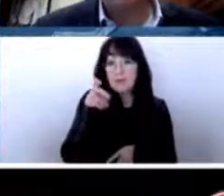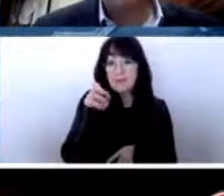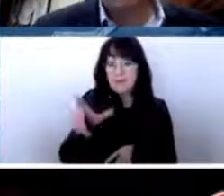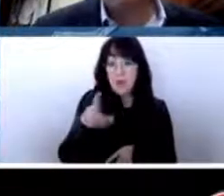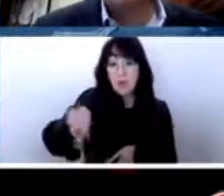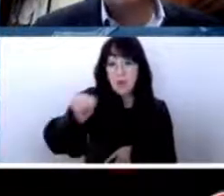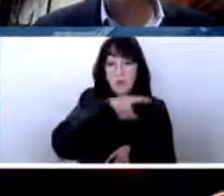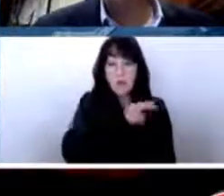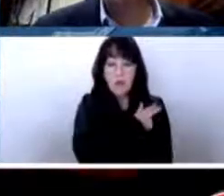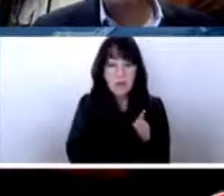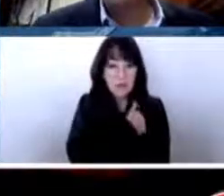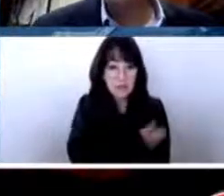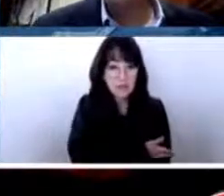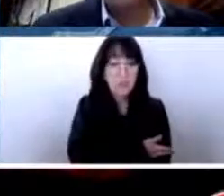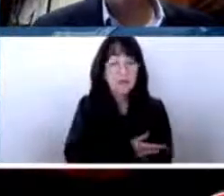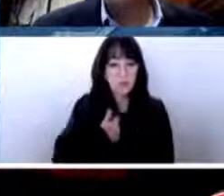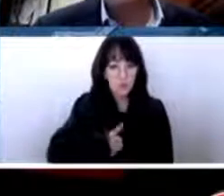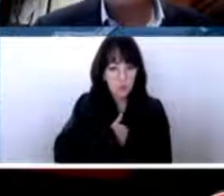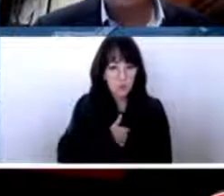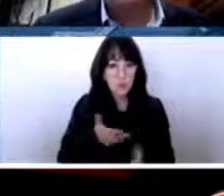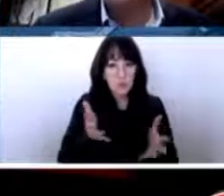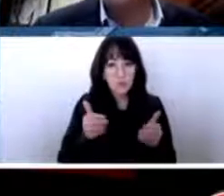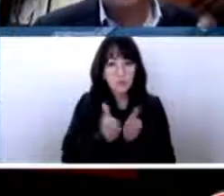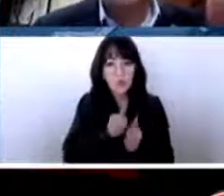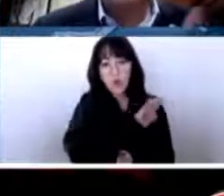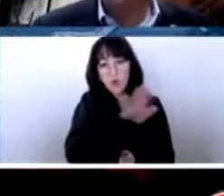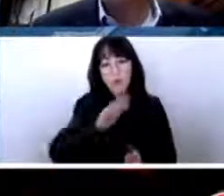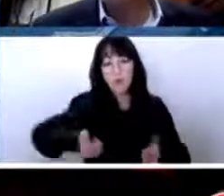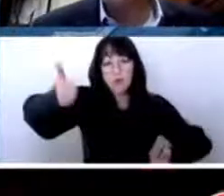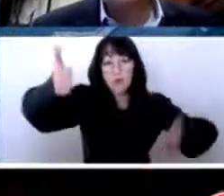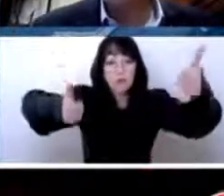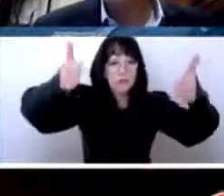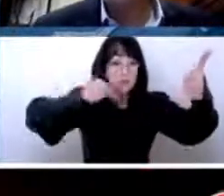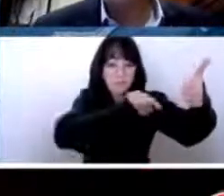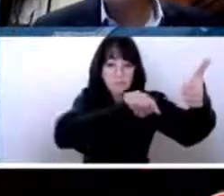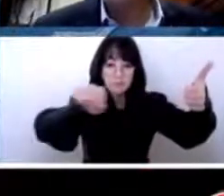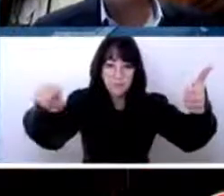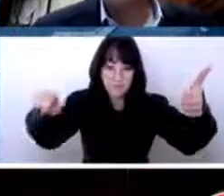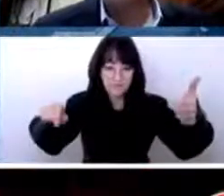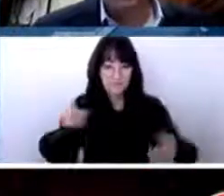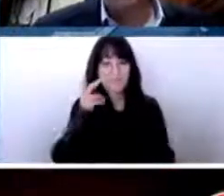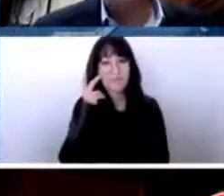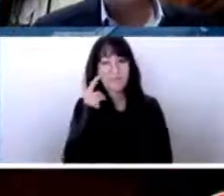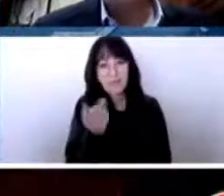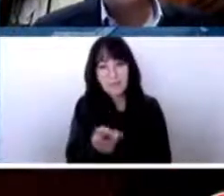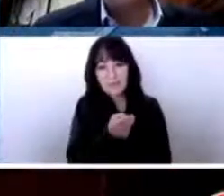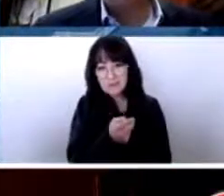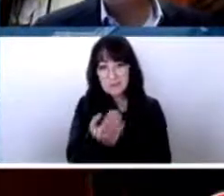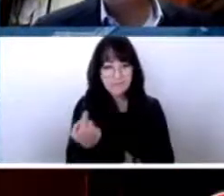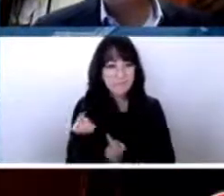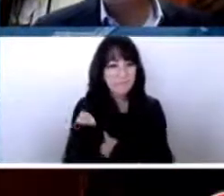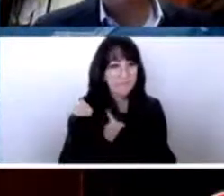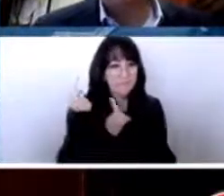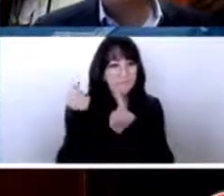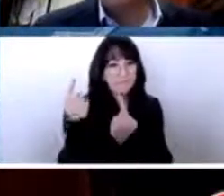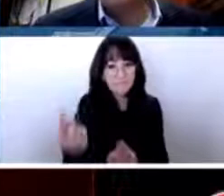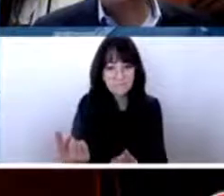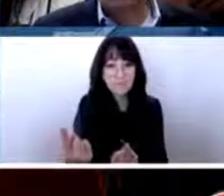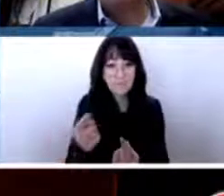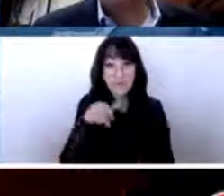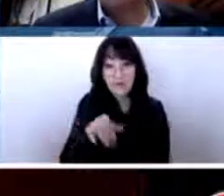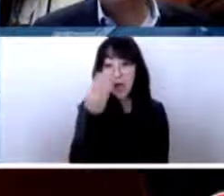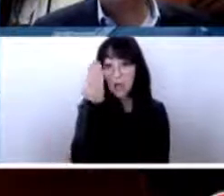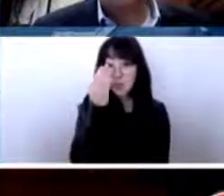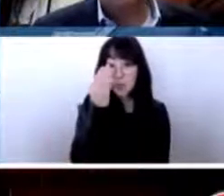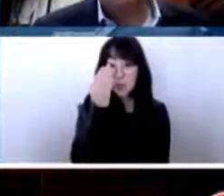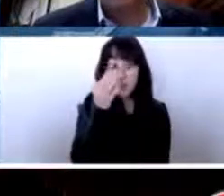them on their operating officers about what is happening right now in the hospitals. Here's the graph we've showed you for months now. The blue line,